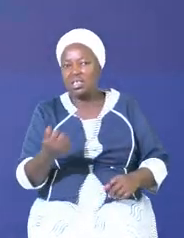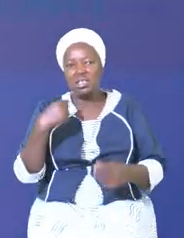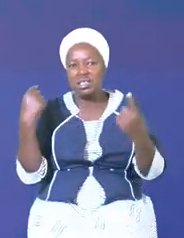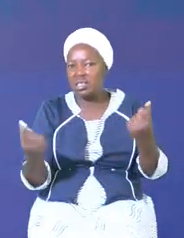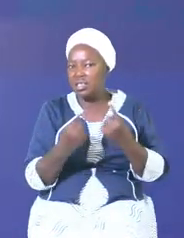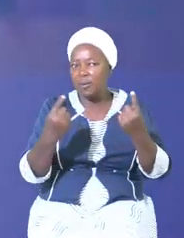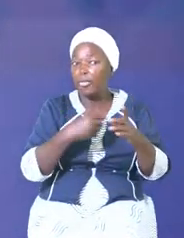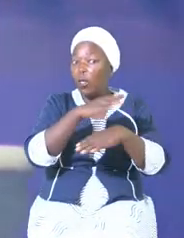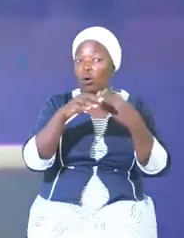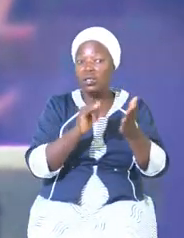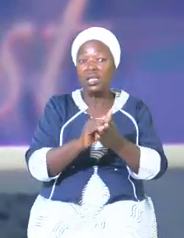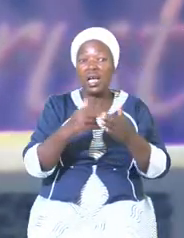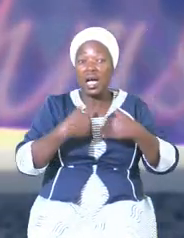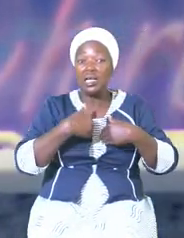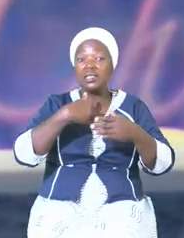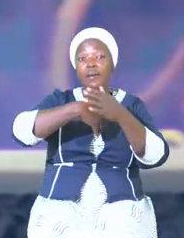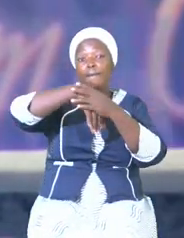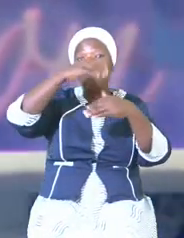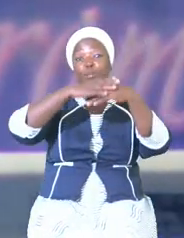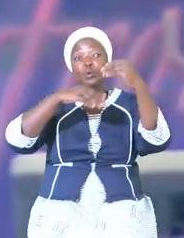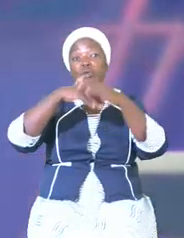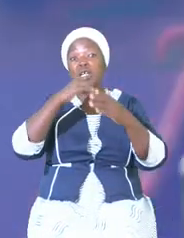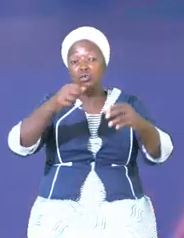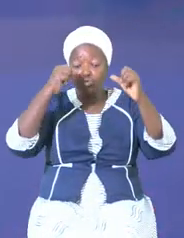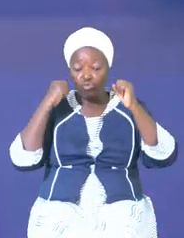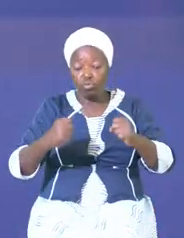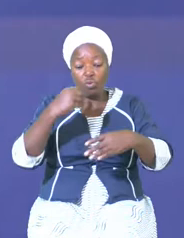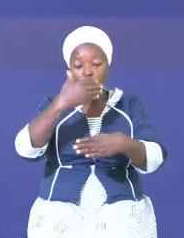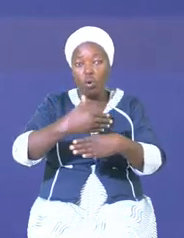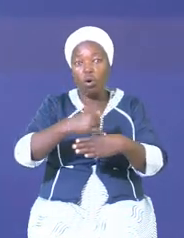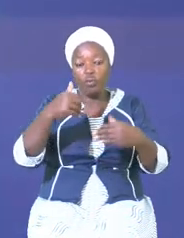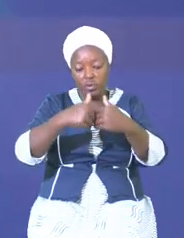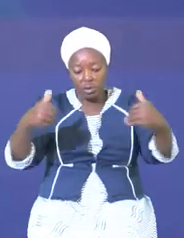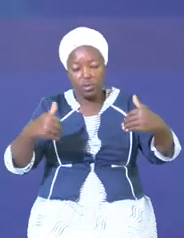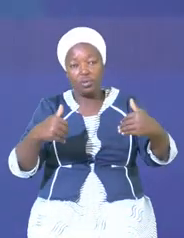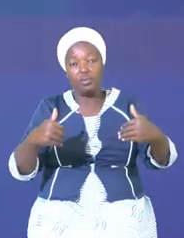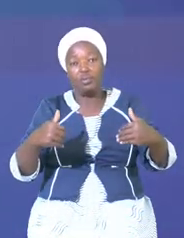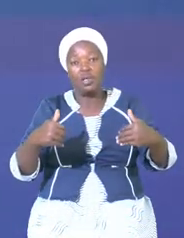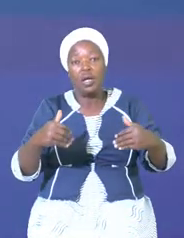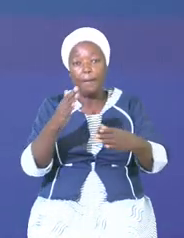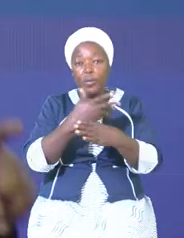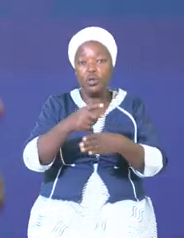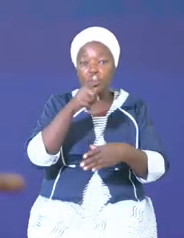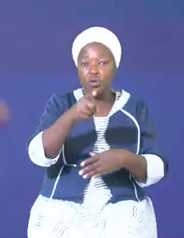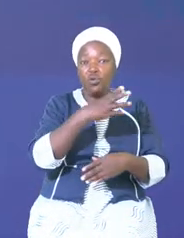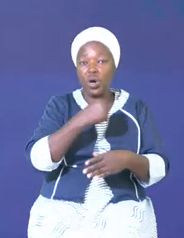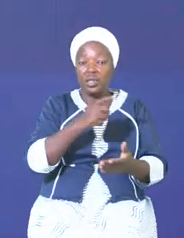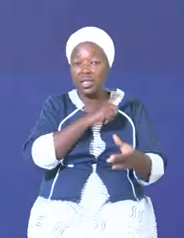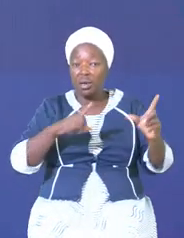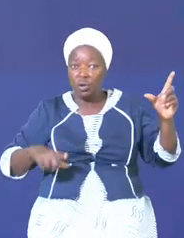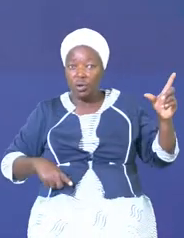has built a strong wall of division, demarcation between you and the Lord,